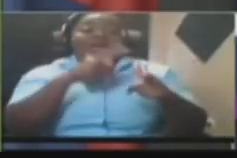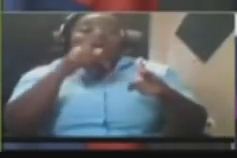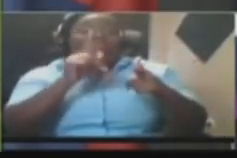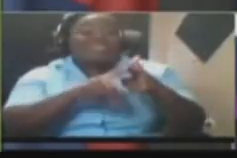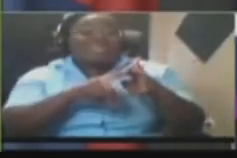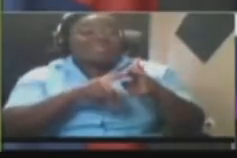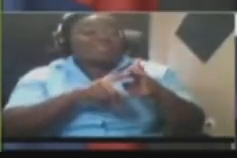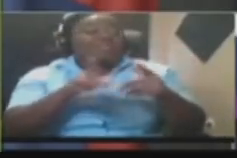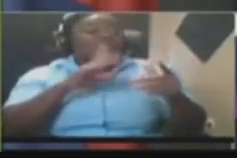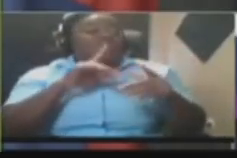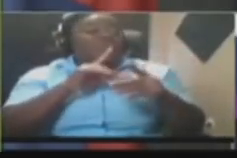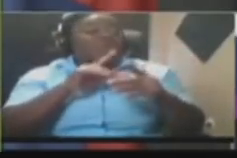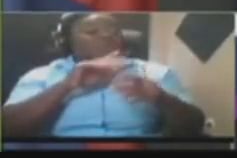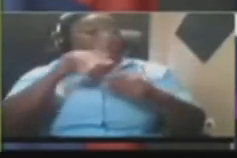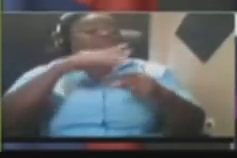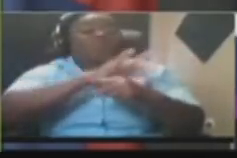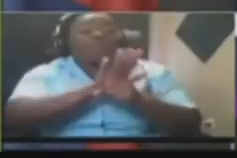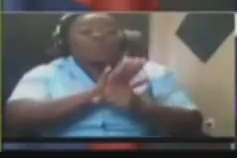that misinformation.